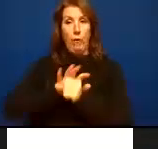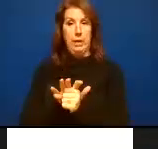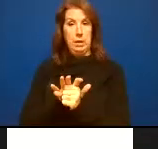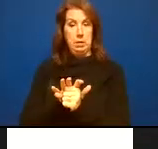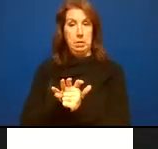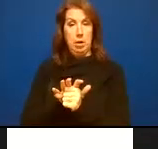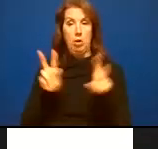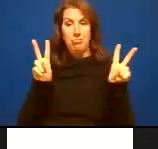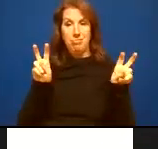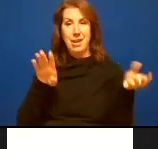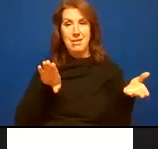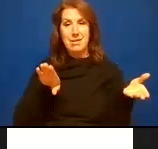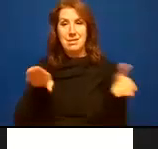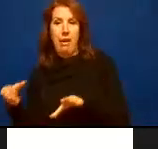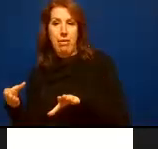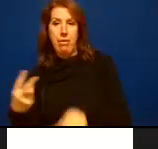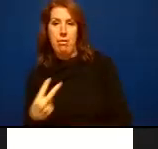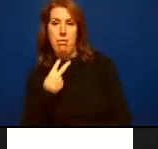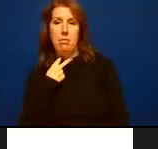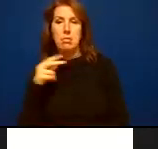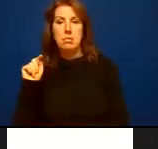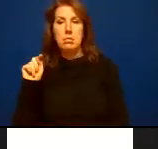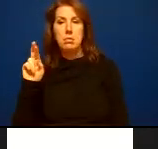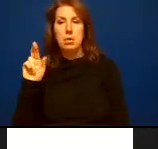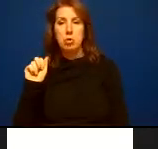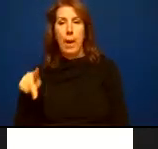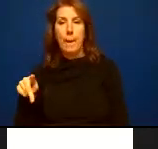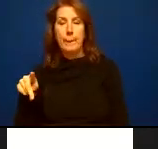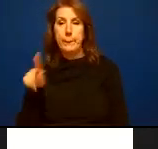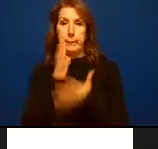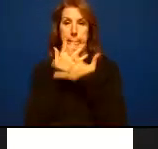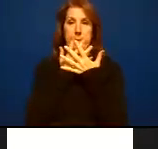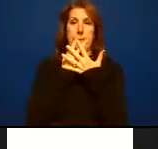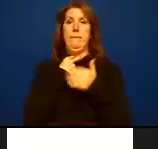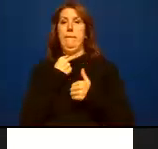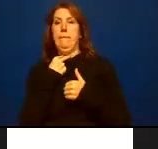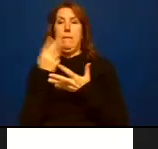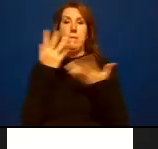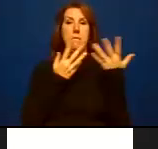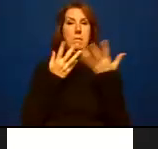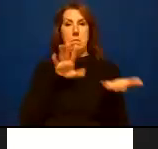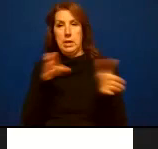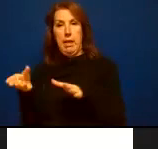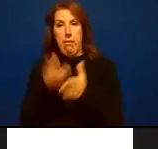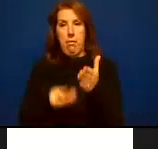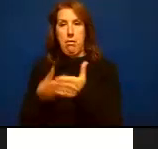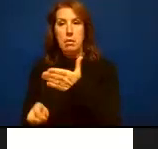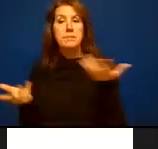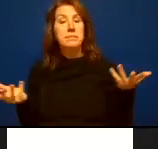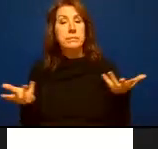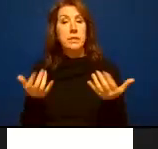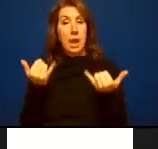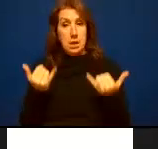death traps. And I think all of us were reading the newspapers with increasing alarm. The focus